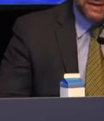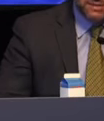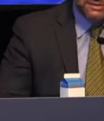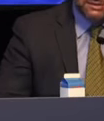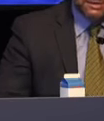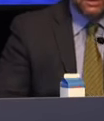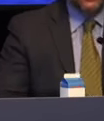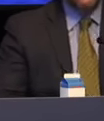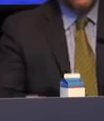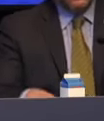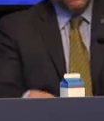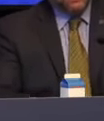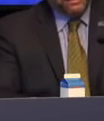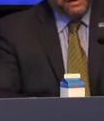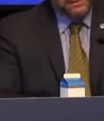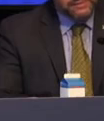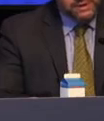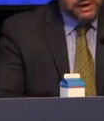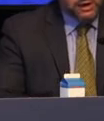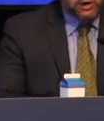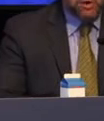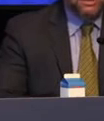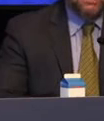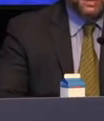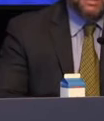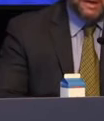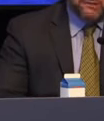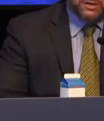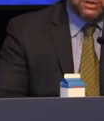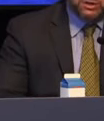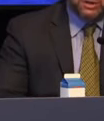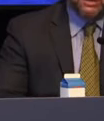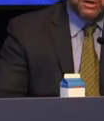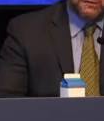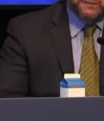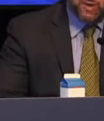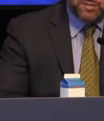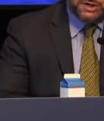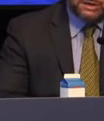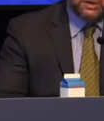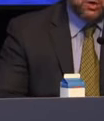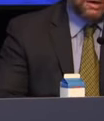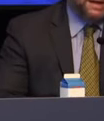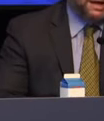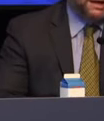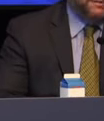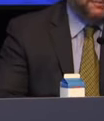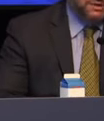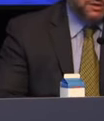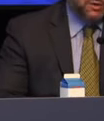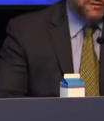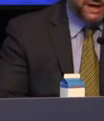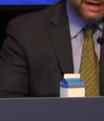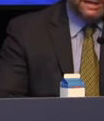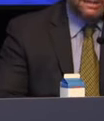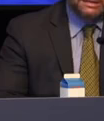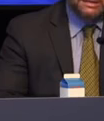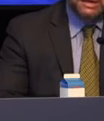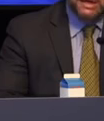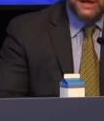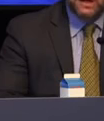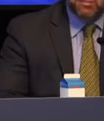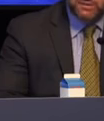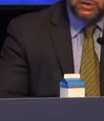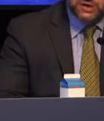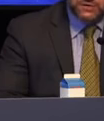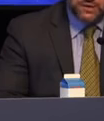and our neighbors, you are our priority. Our goal is to provide the benefits you deserve while protecting your identity, your finances,